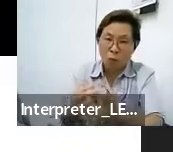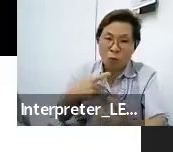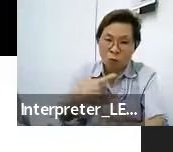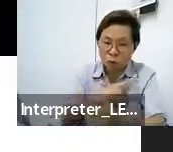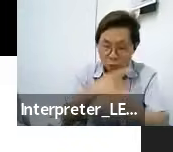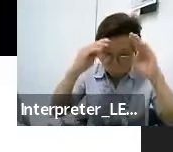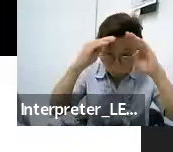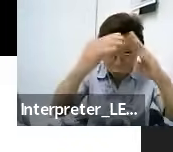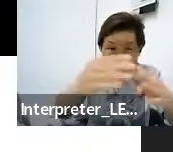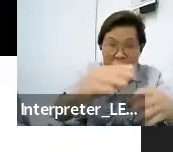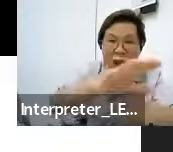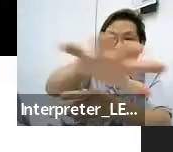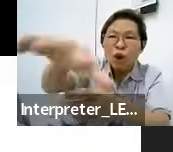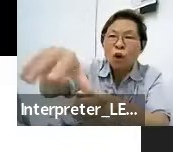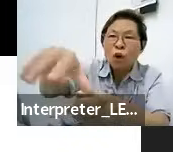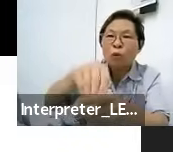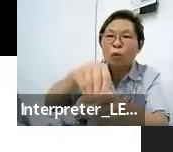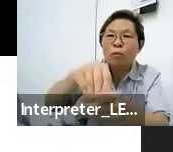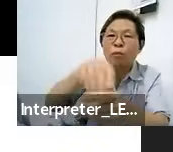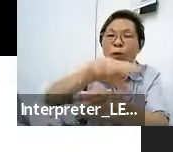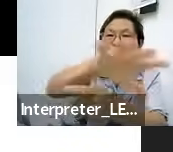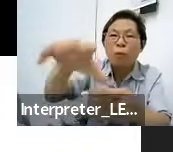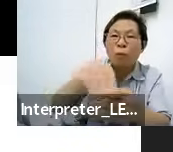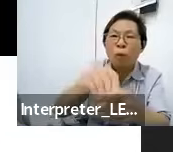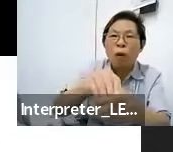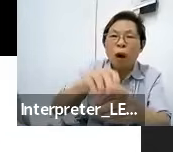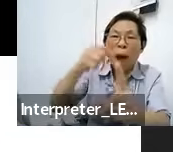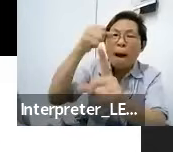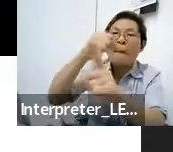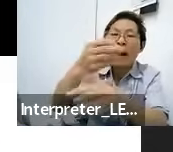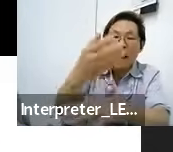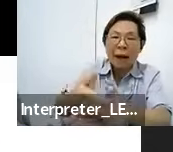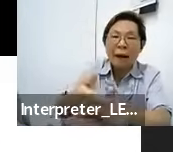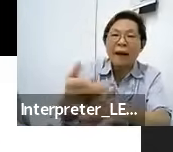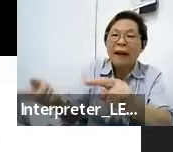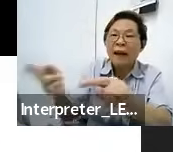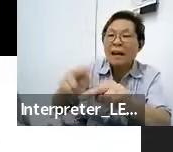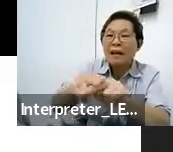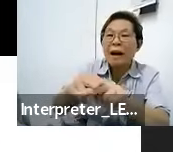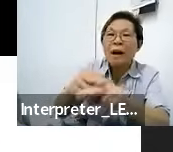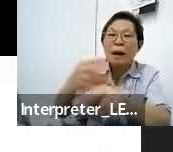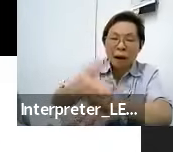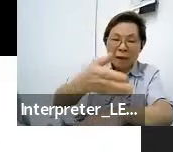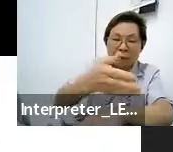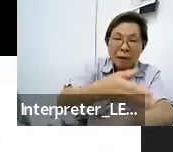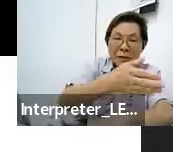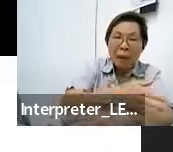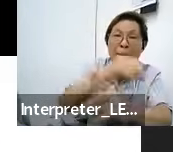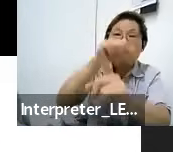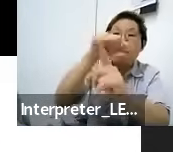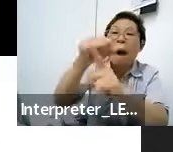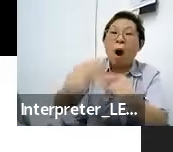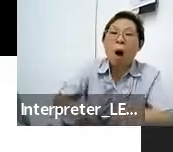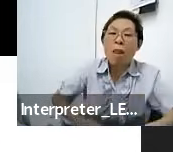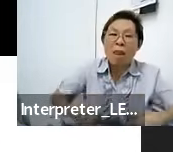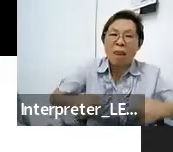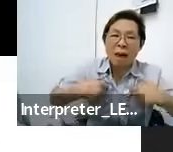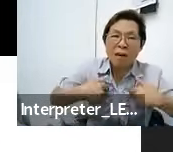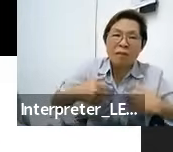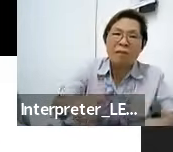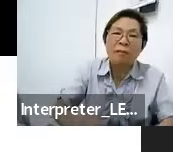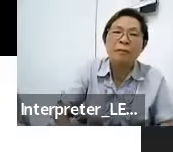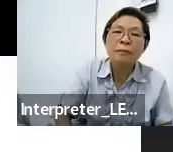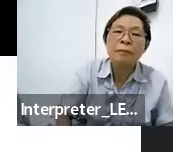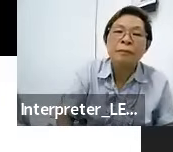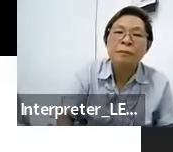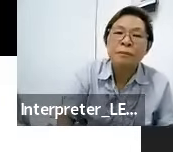on inclusivity and pathways and increase in impact on like outcomes. We have been promoting community learning and sustainability through